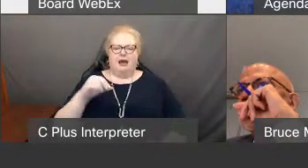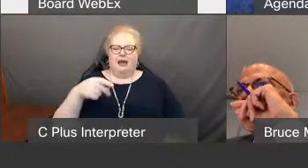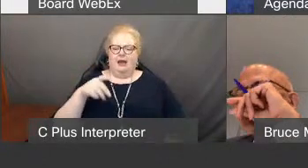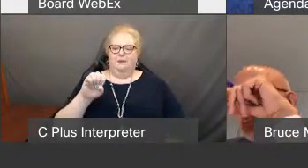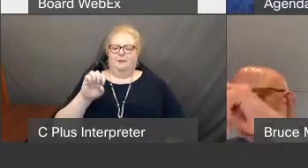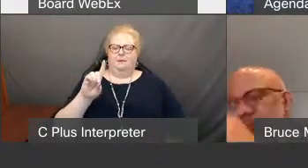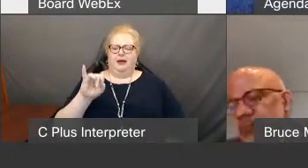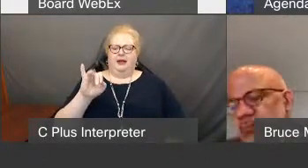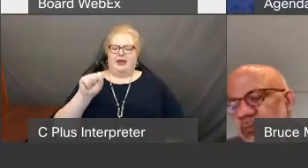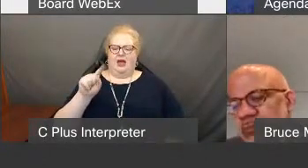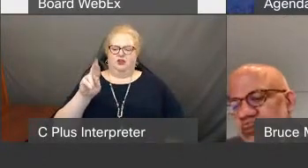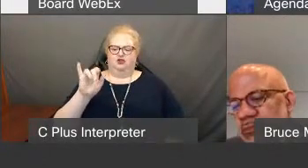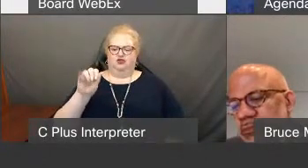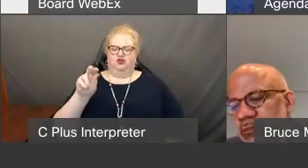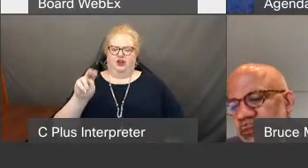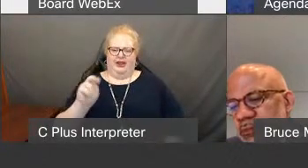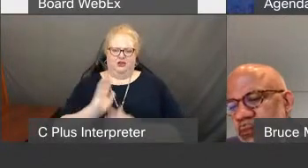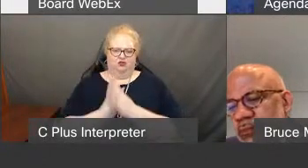traffic,